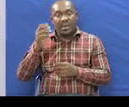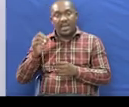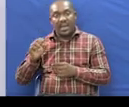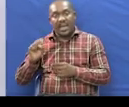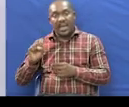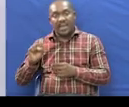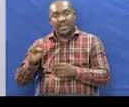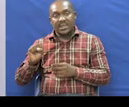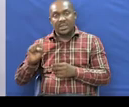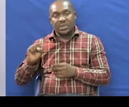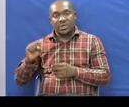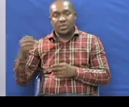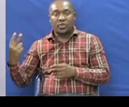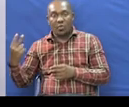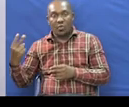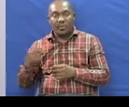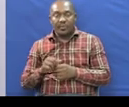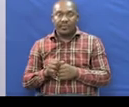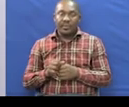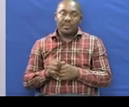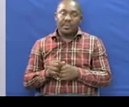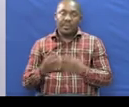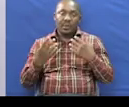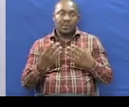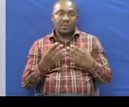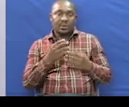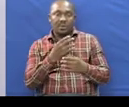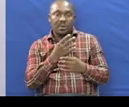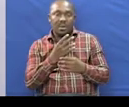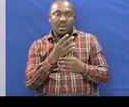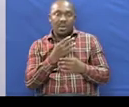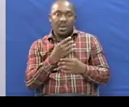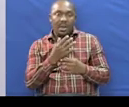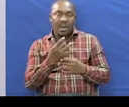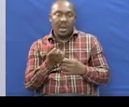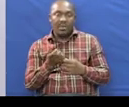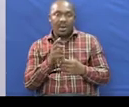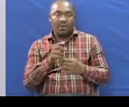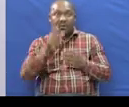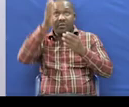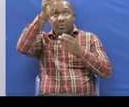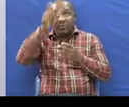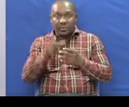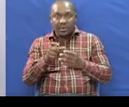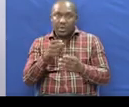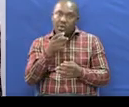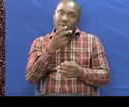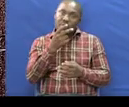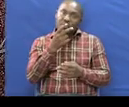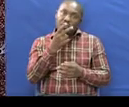this table, it is written as argon 3d5